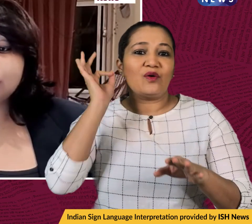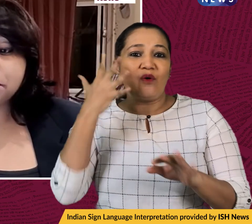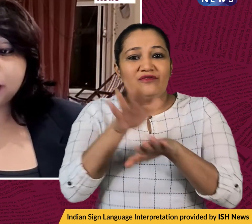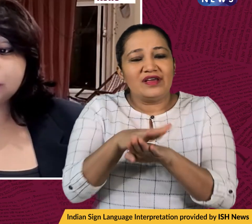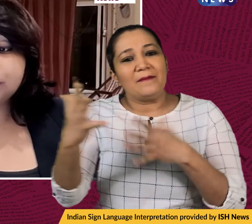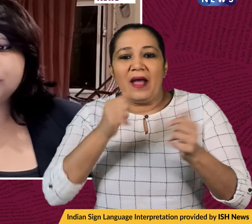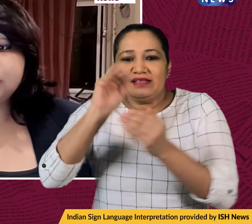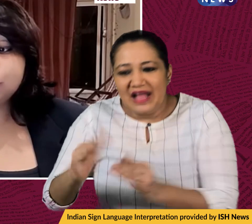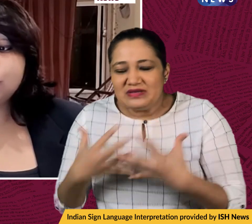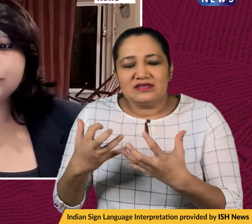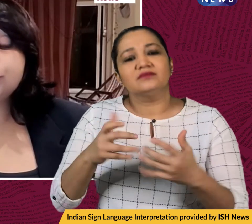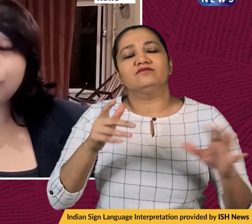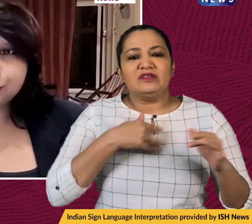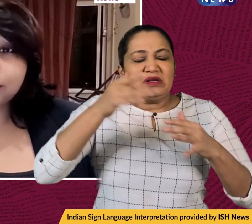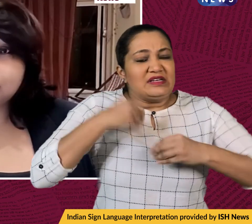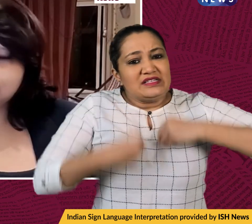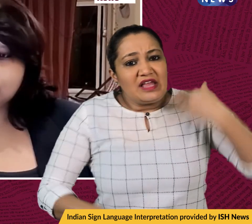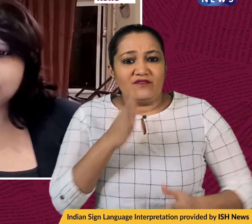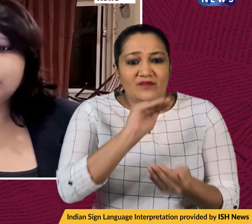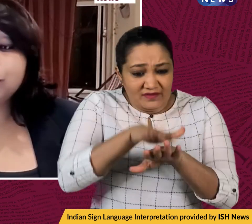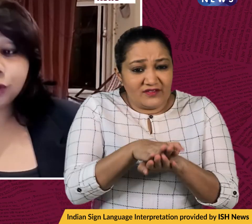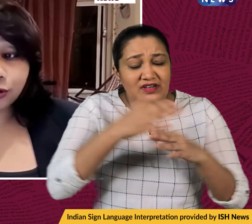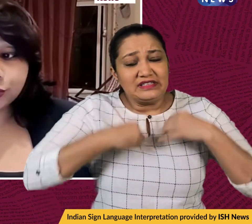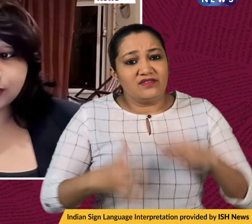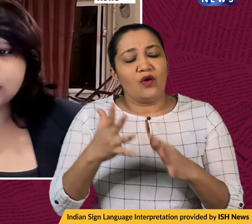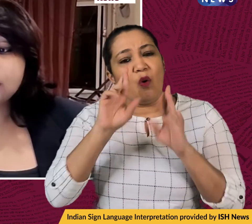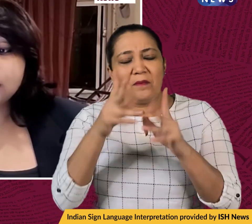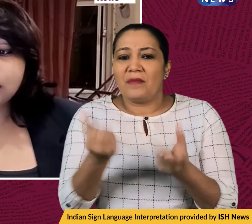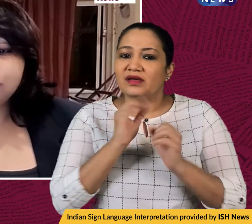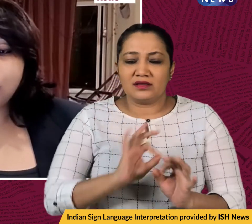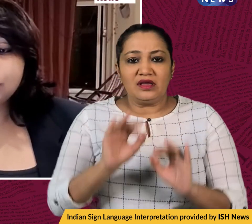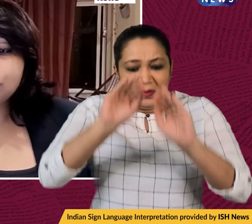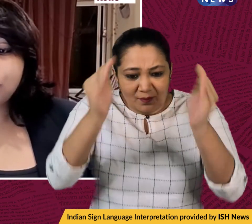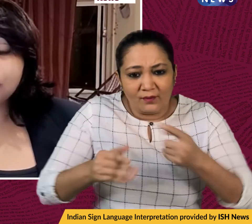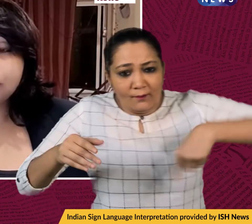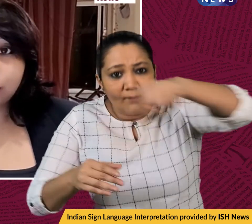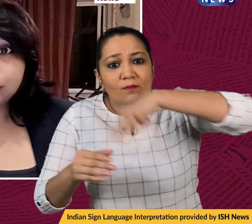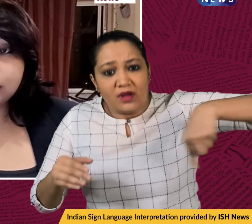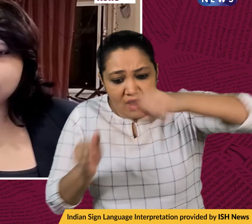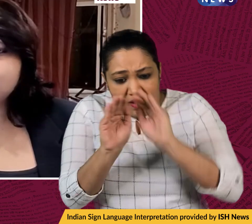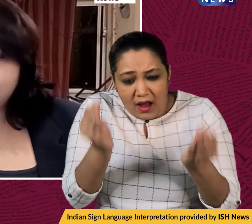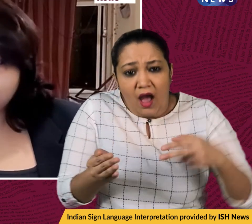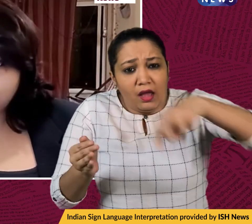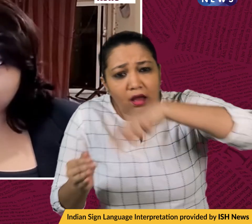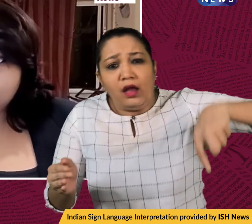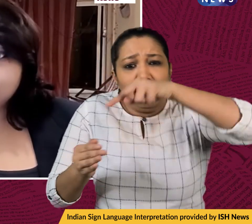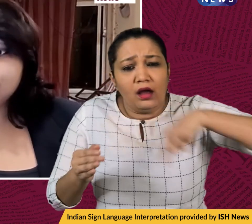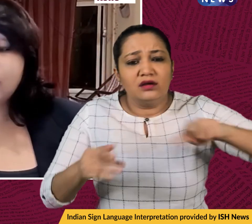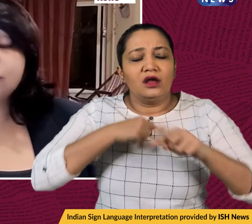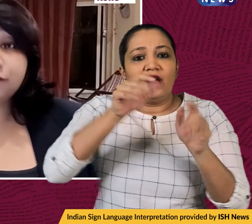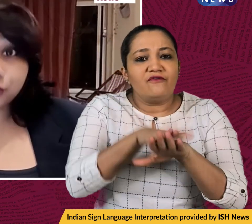their kids on impulse, but if they knew what a torture it is, they would not do it. Turning round and round in a small